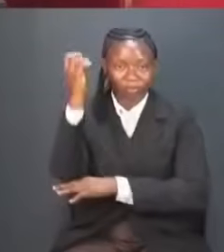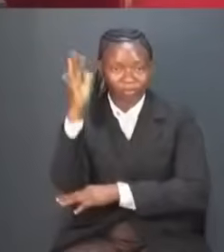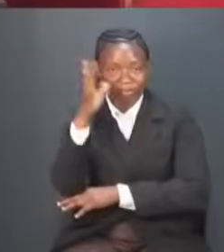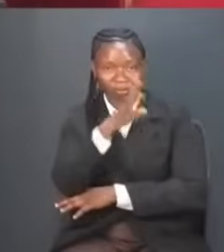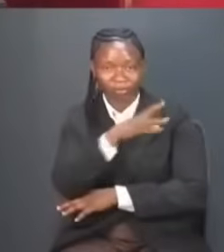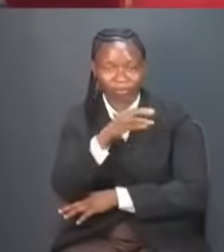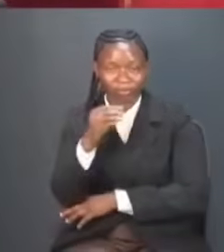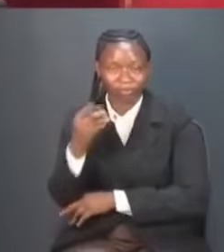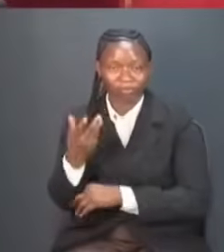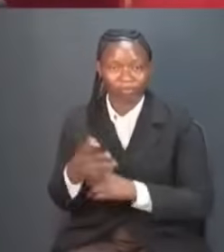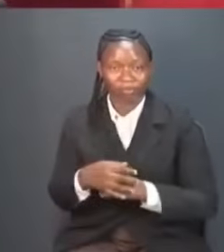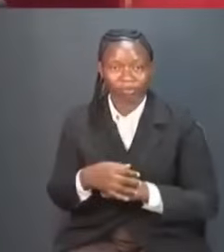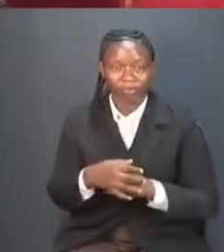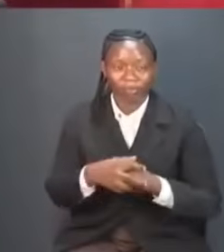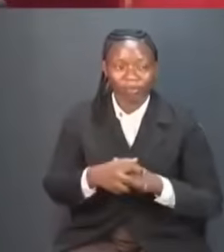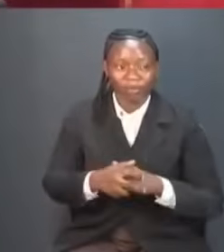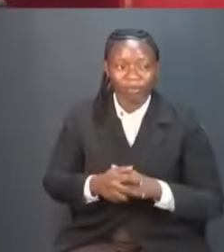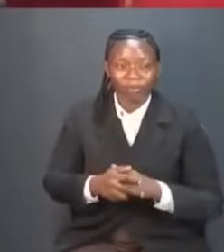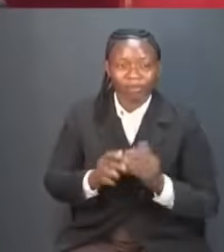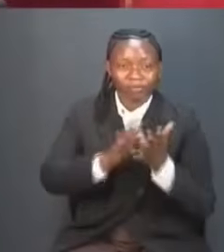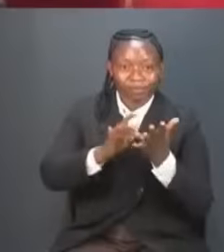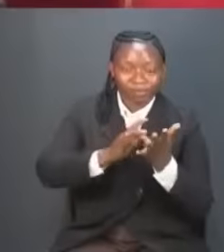Fertilizer Act